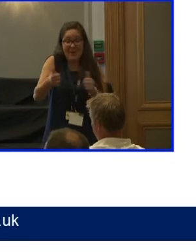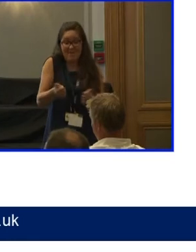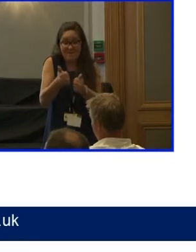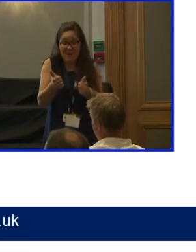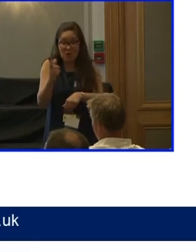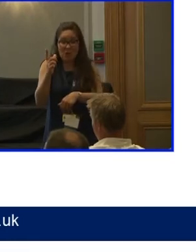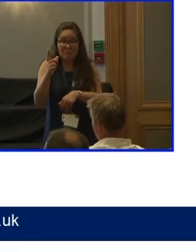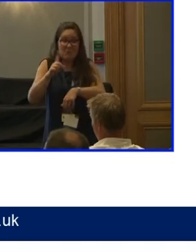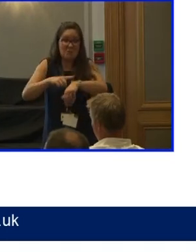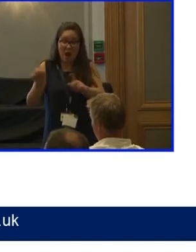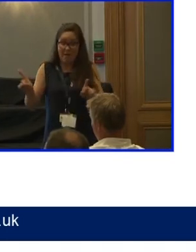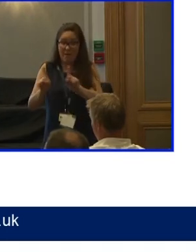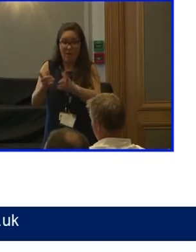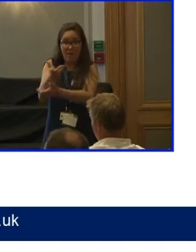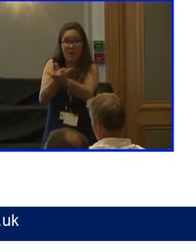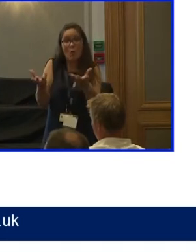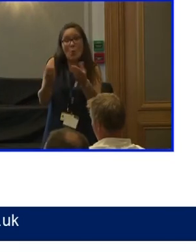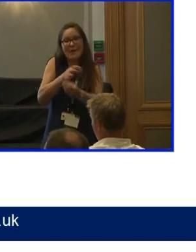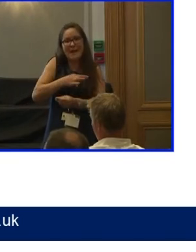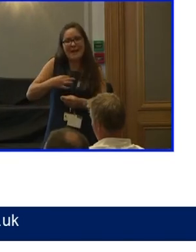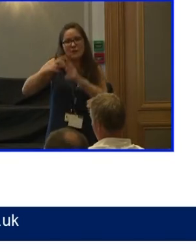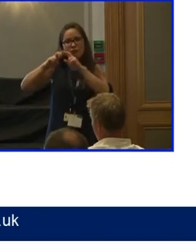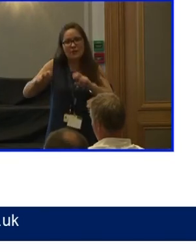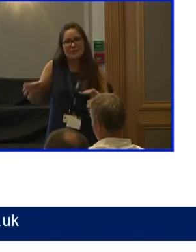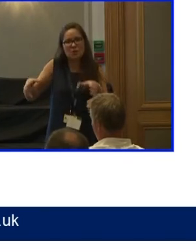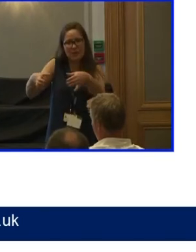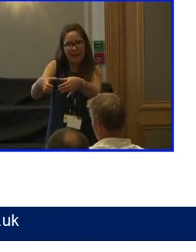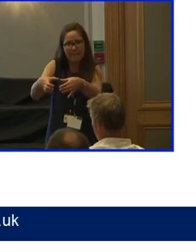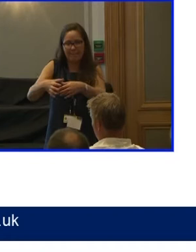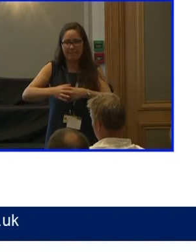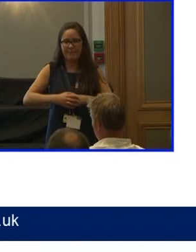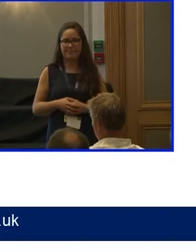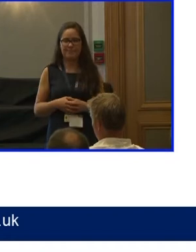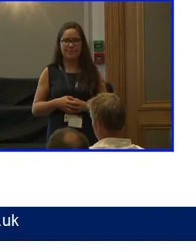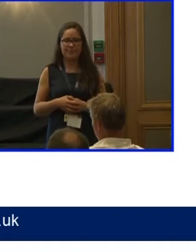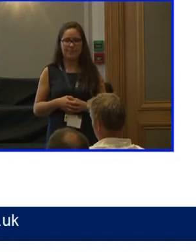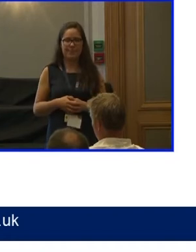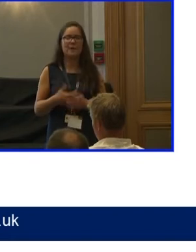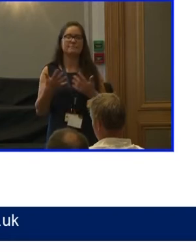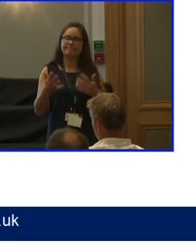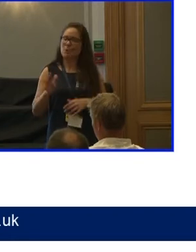all trials, there are always risks to consider as well. And one of the risks is that the treatment may not work.